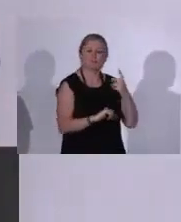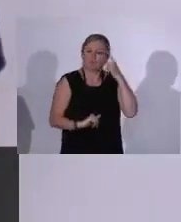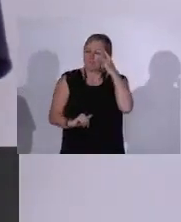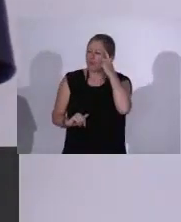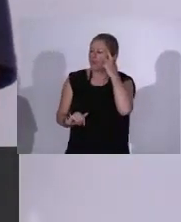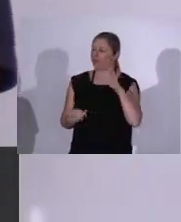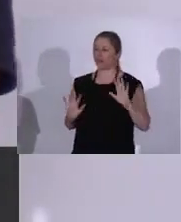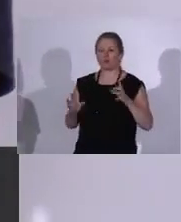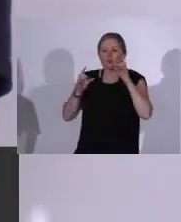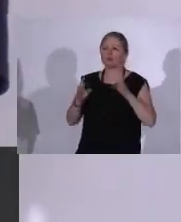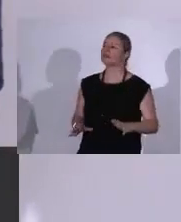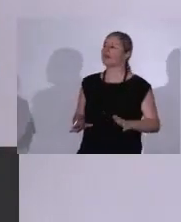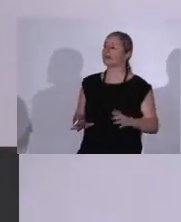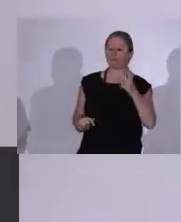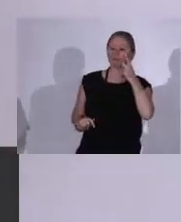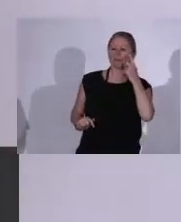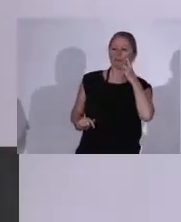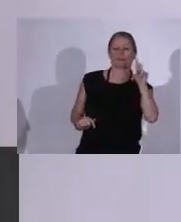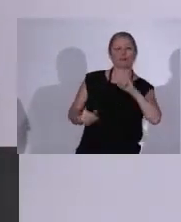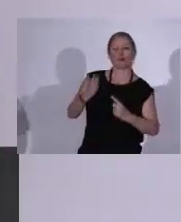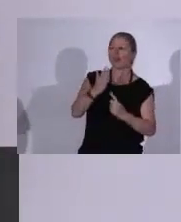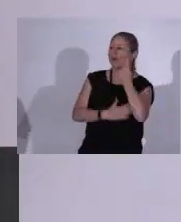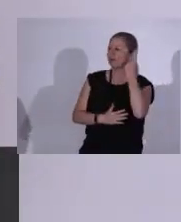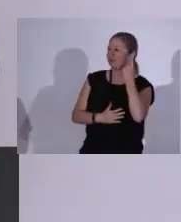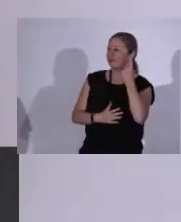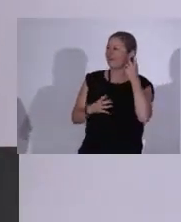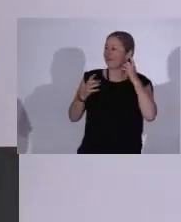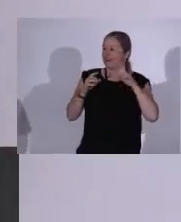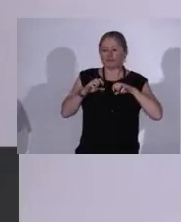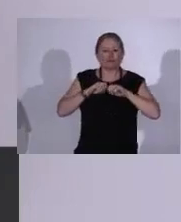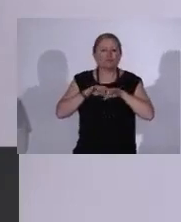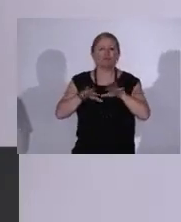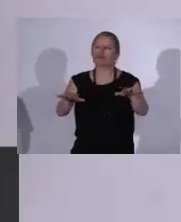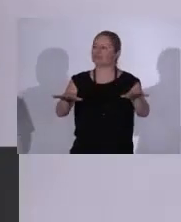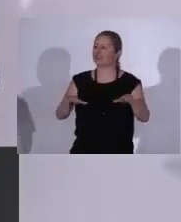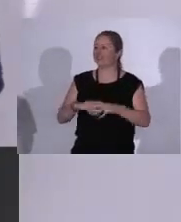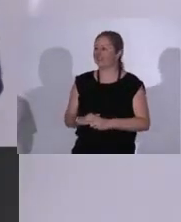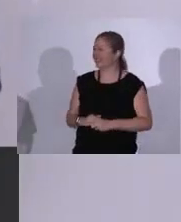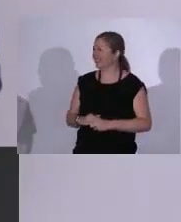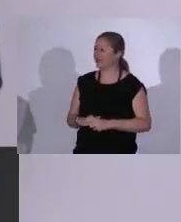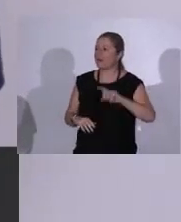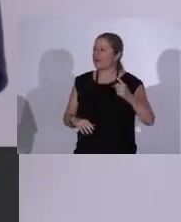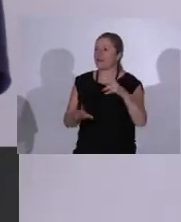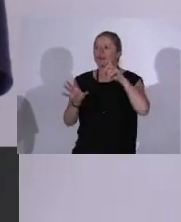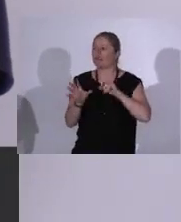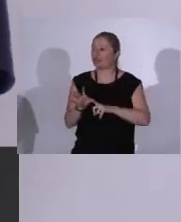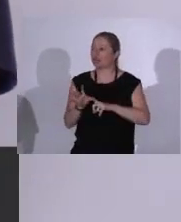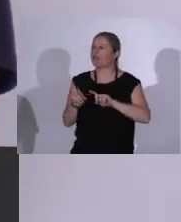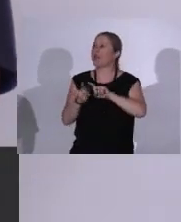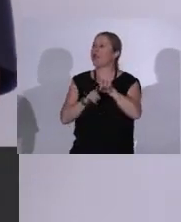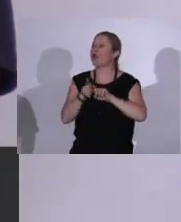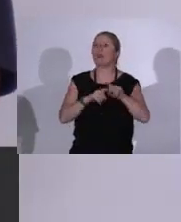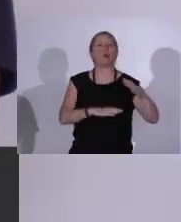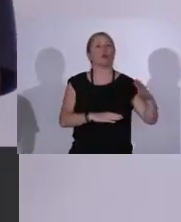let's start it and see what happens. And then it just sort of snowballed from there. So year one was a massive learning curve, just in terms